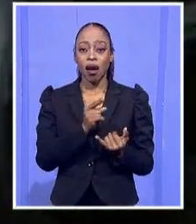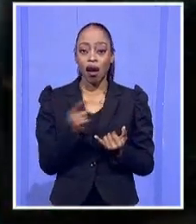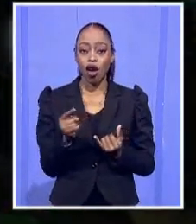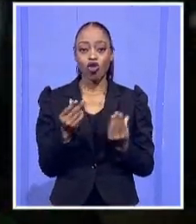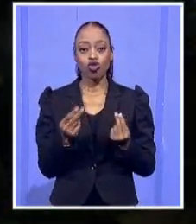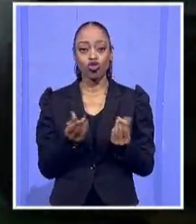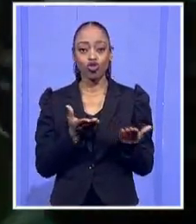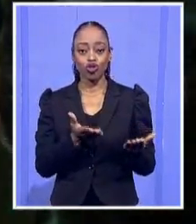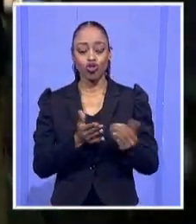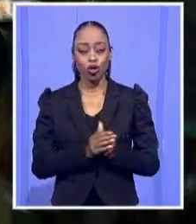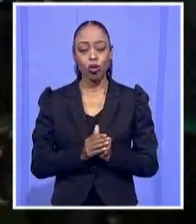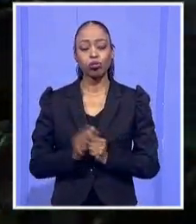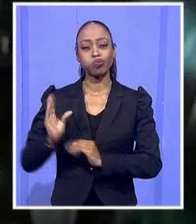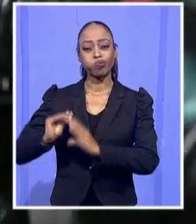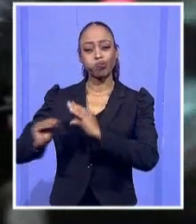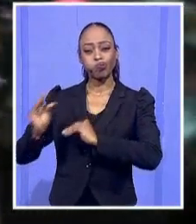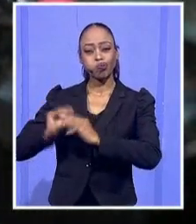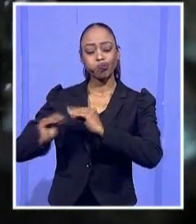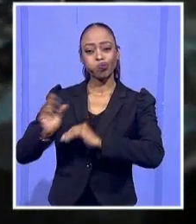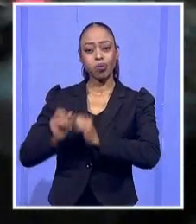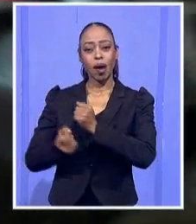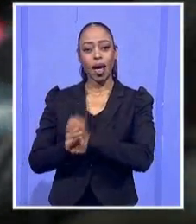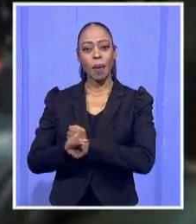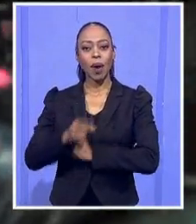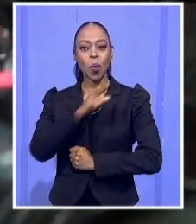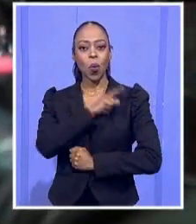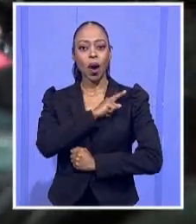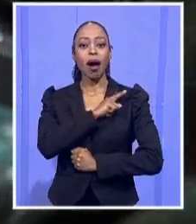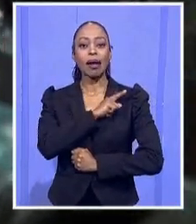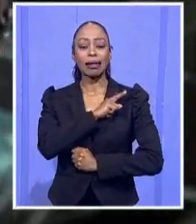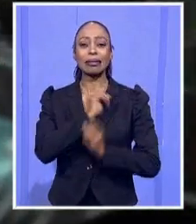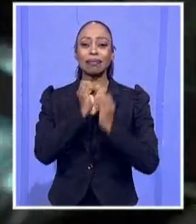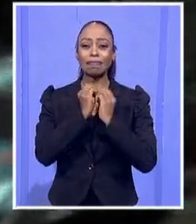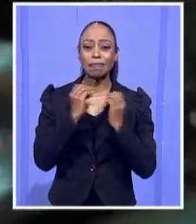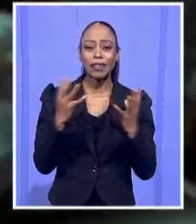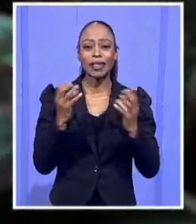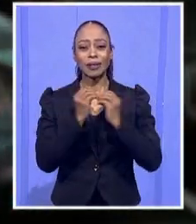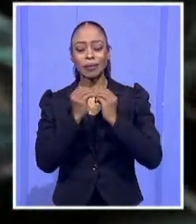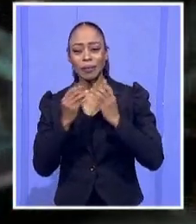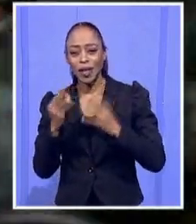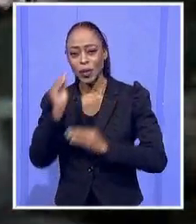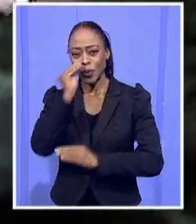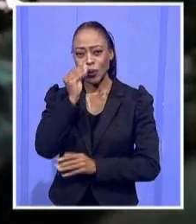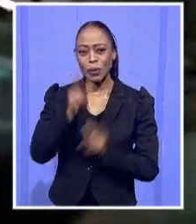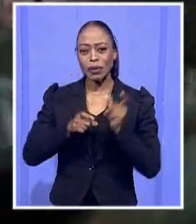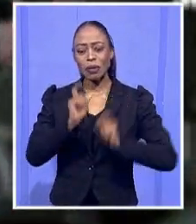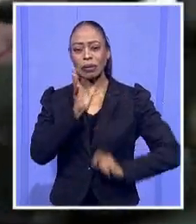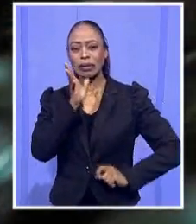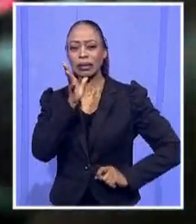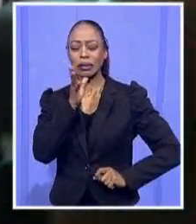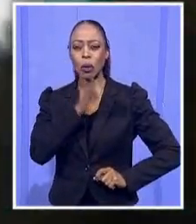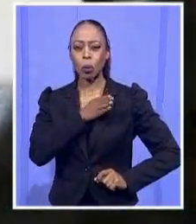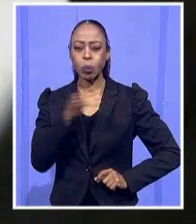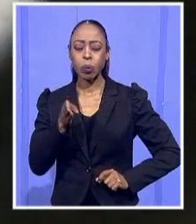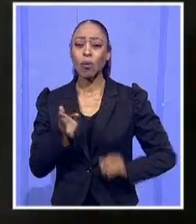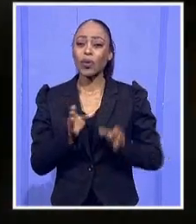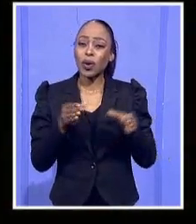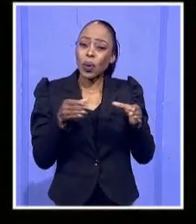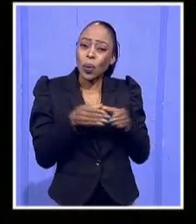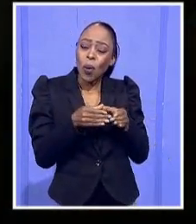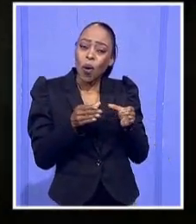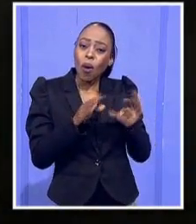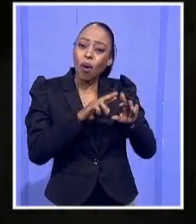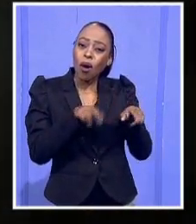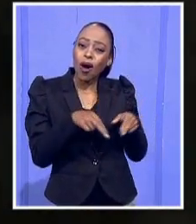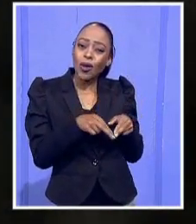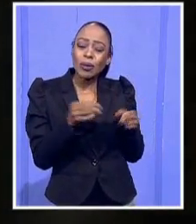The noise you're hearing is because there are tens and tens of journalists inside the small classroom where he is expected